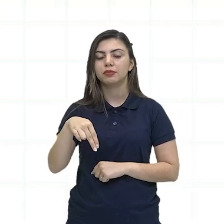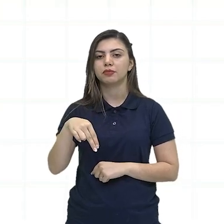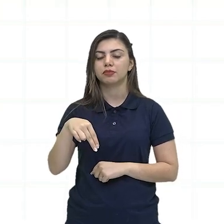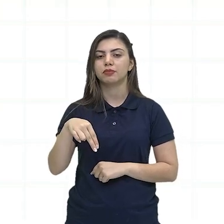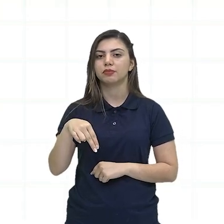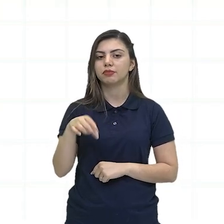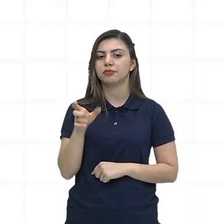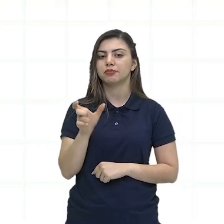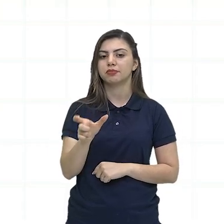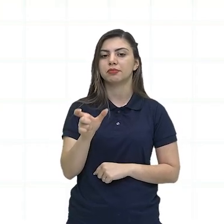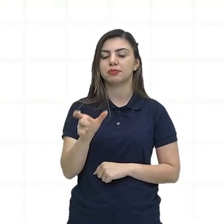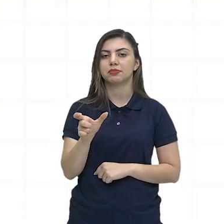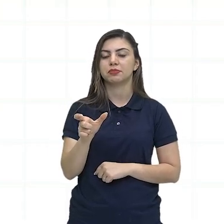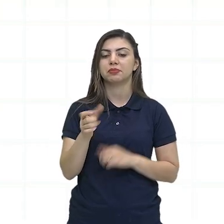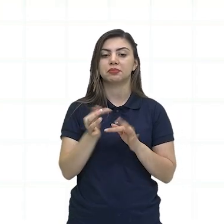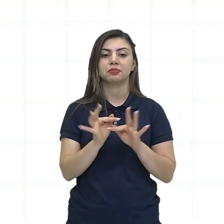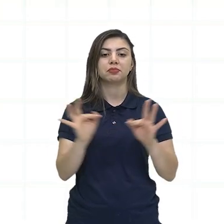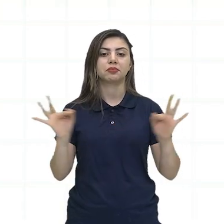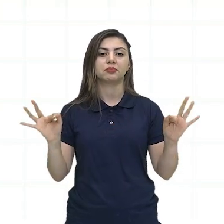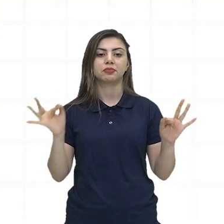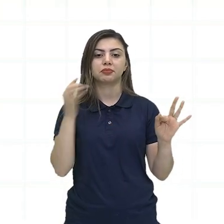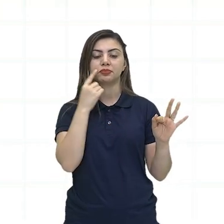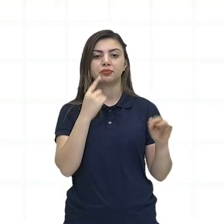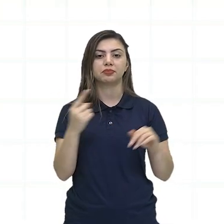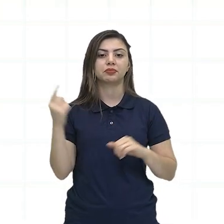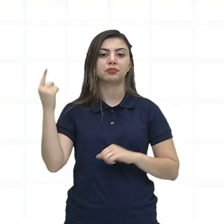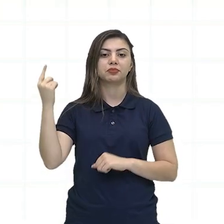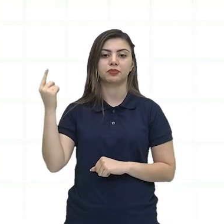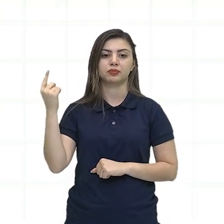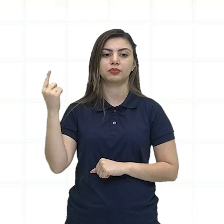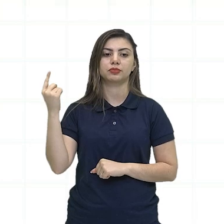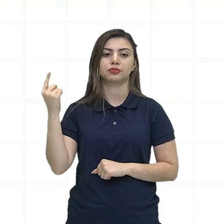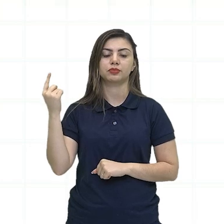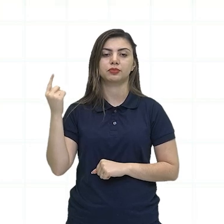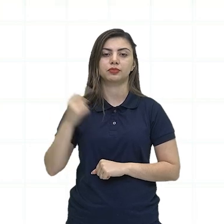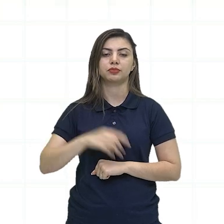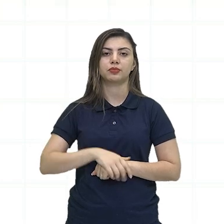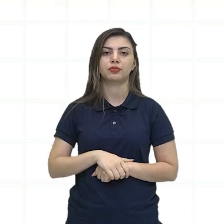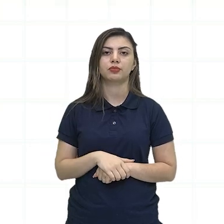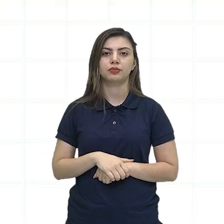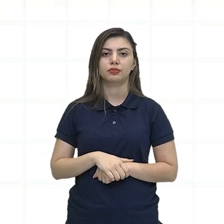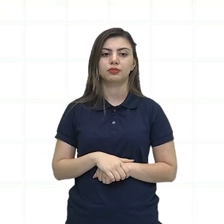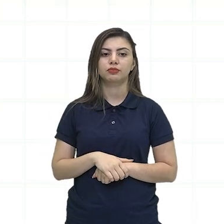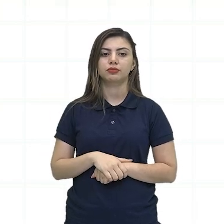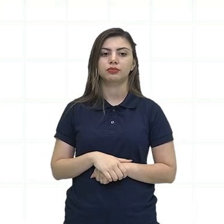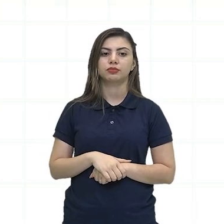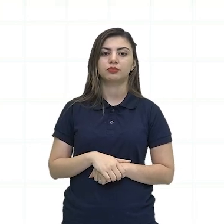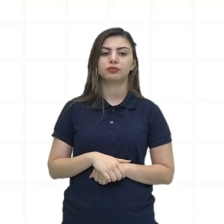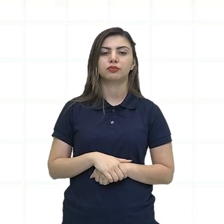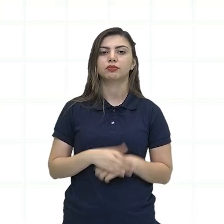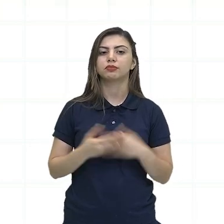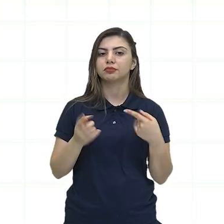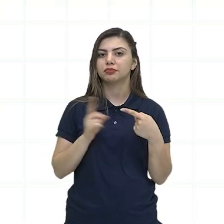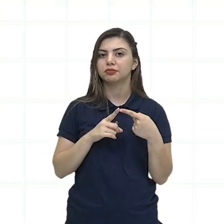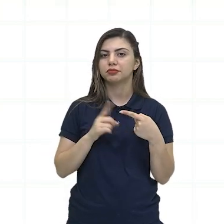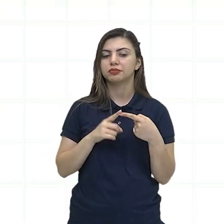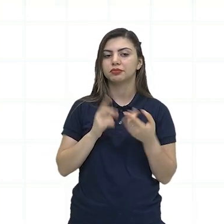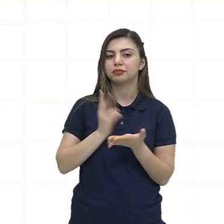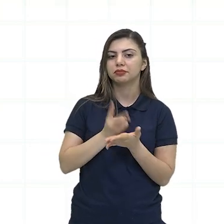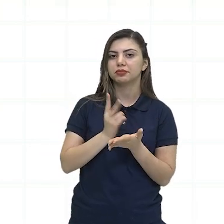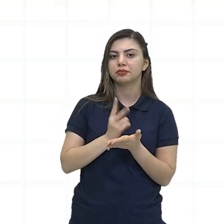go to the gym after work. I often. Então, always,